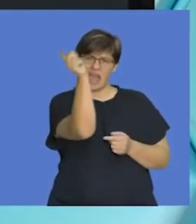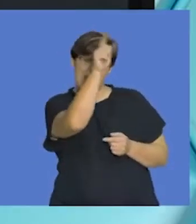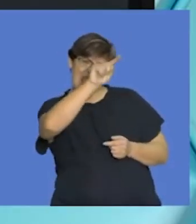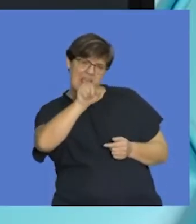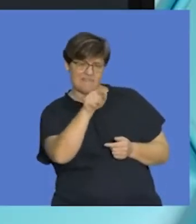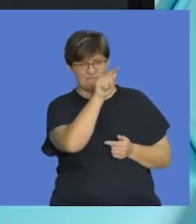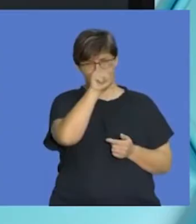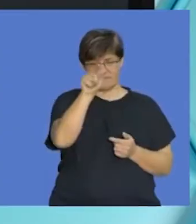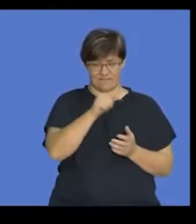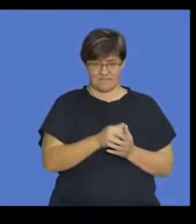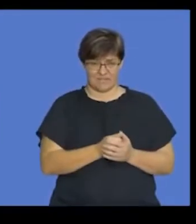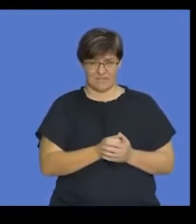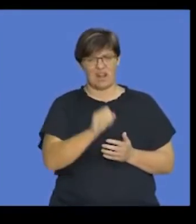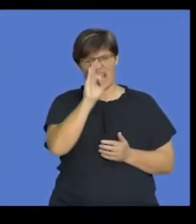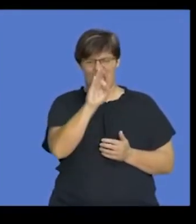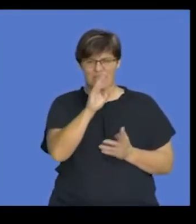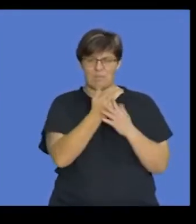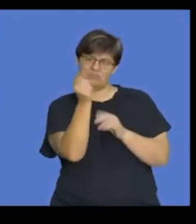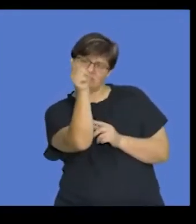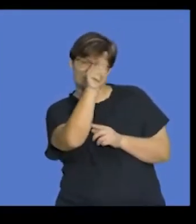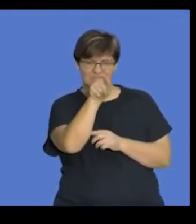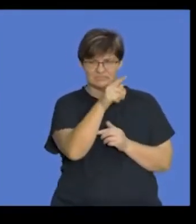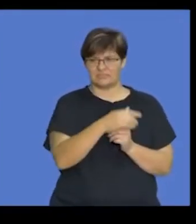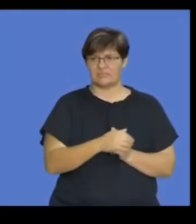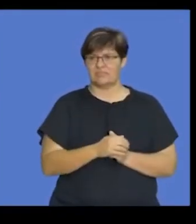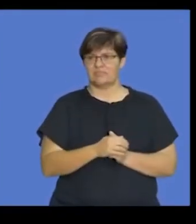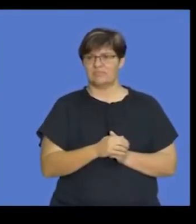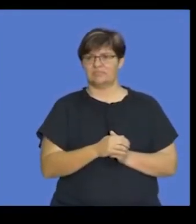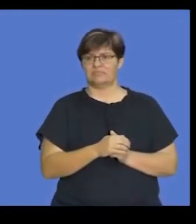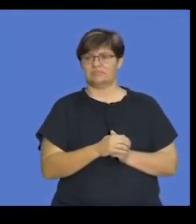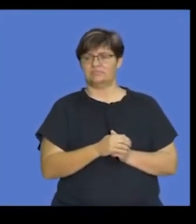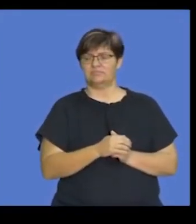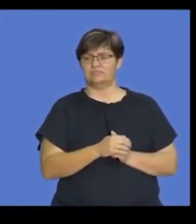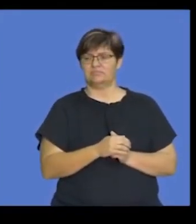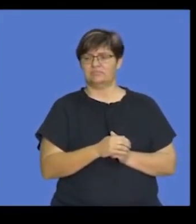not a straight F. Though, if you did write it